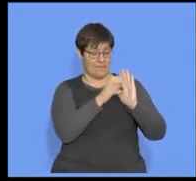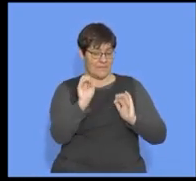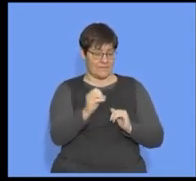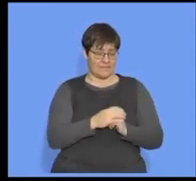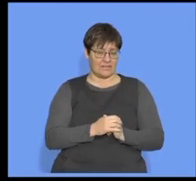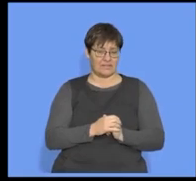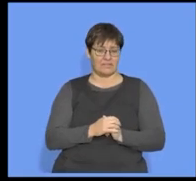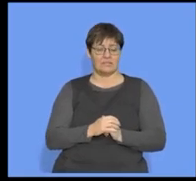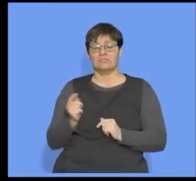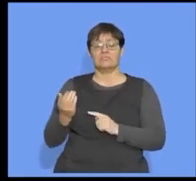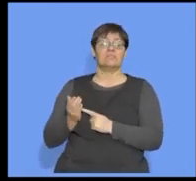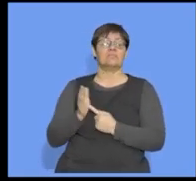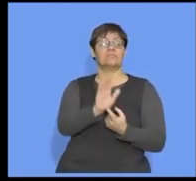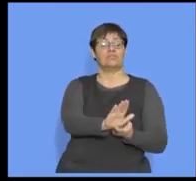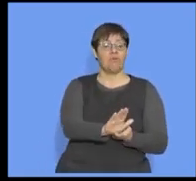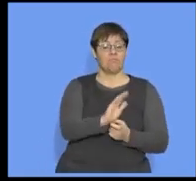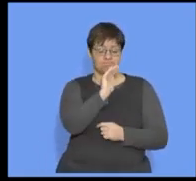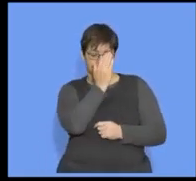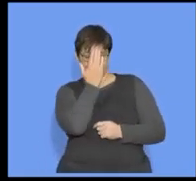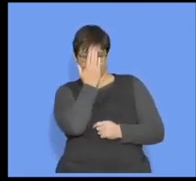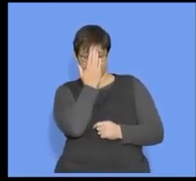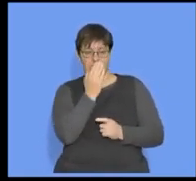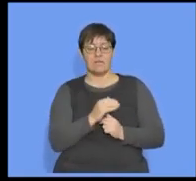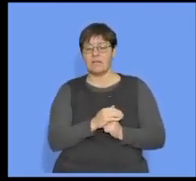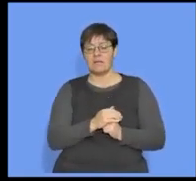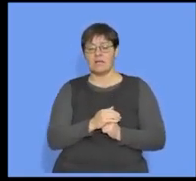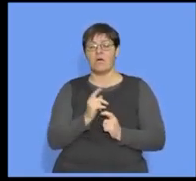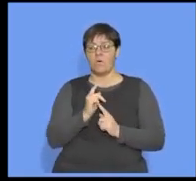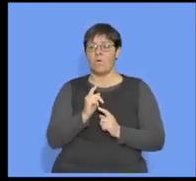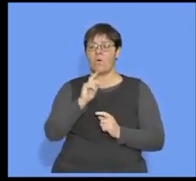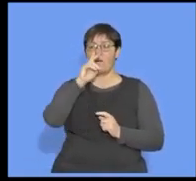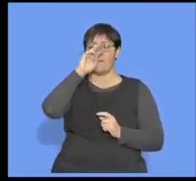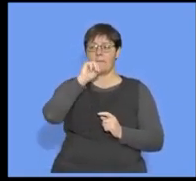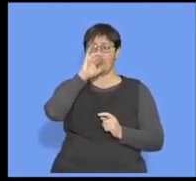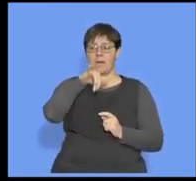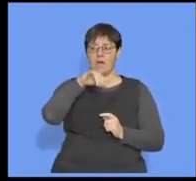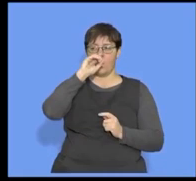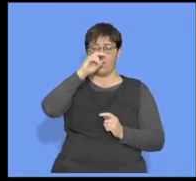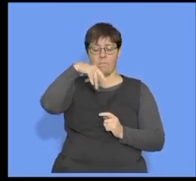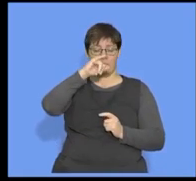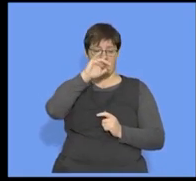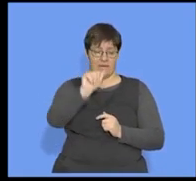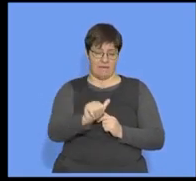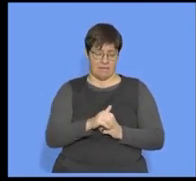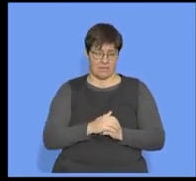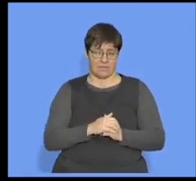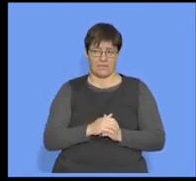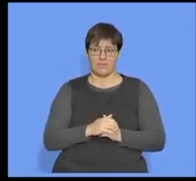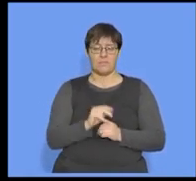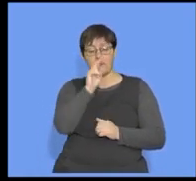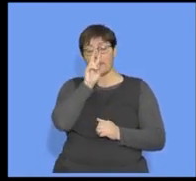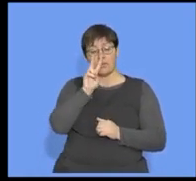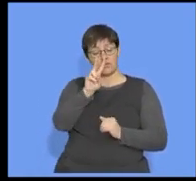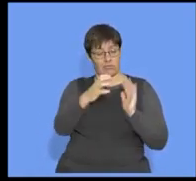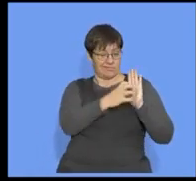So we've got the diagram there that shows the short-sightedness or myopia. So